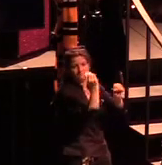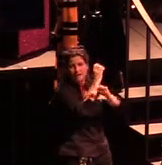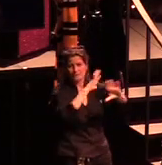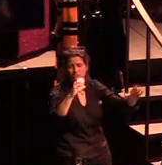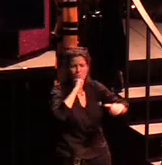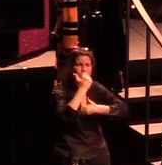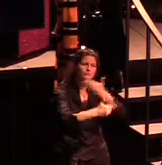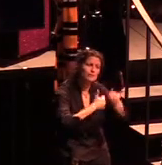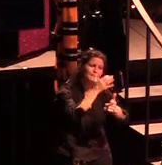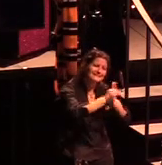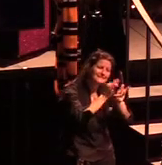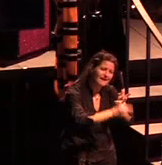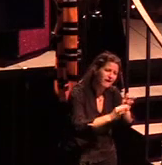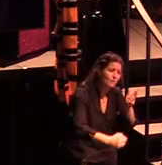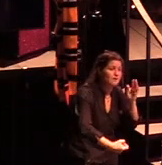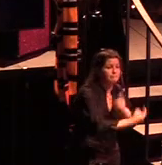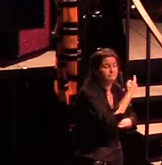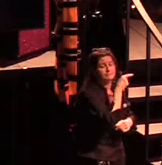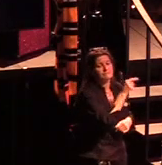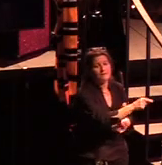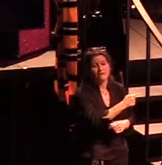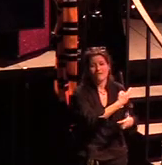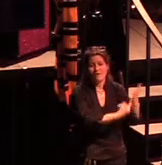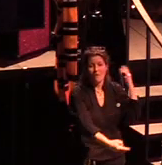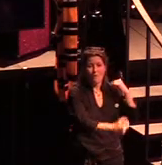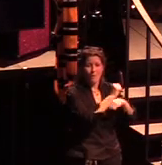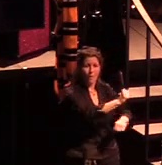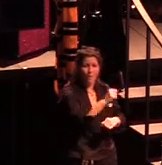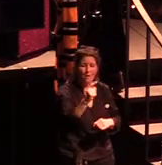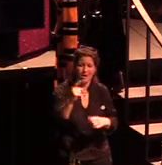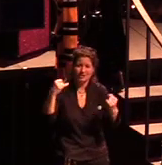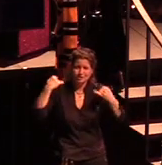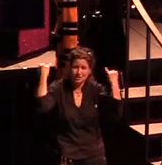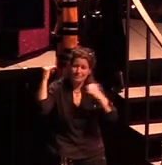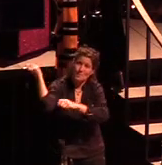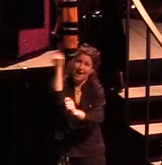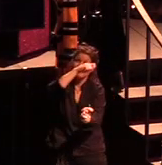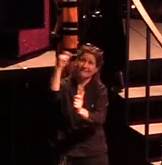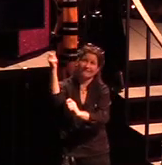in more detail when I get to them they're all of Stan Collymore biscuit waving a sheep I